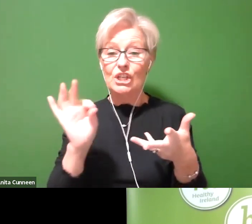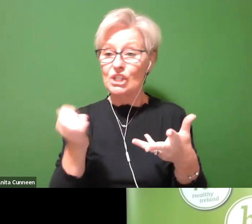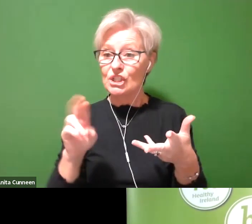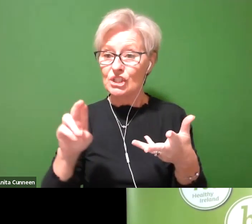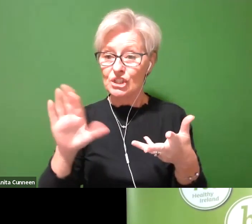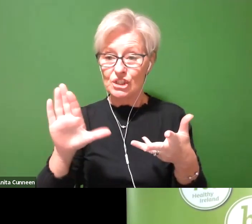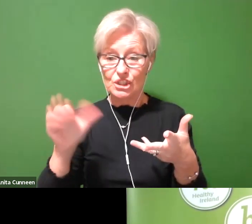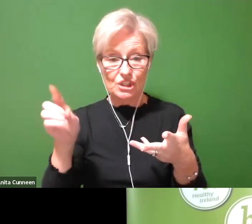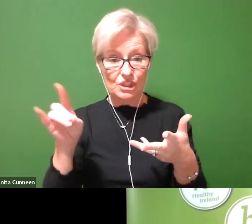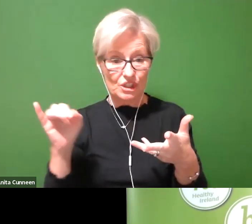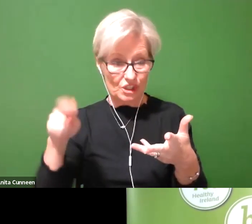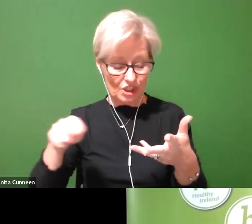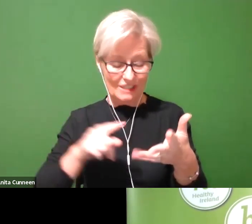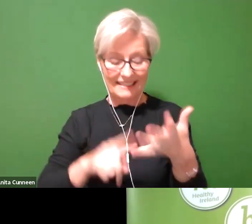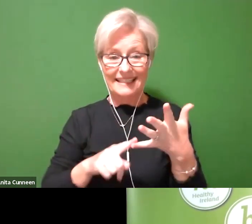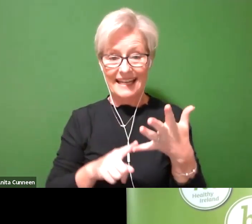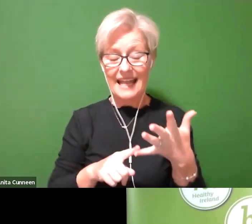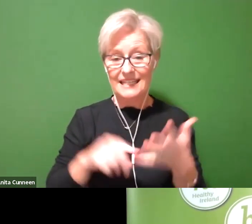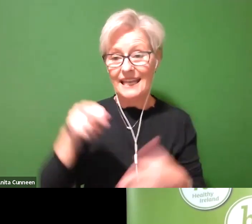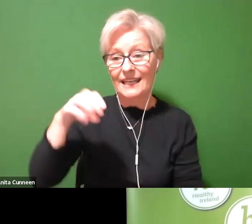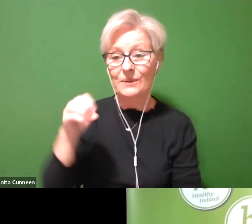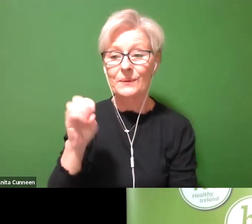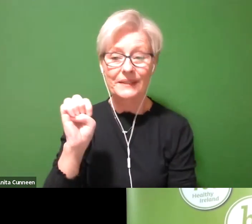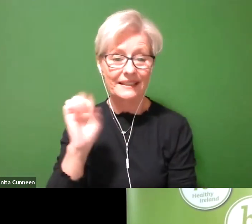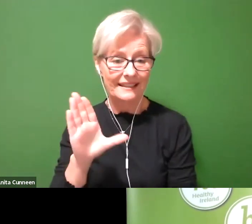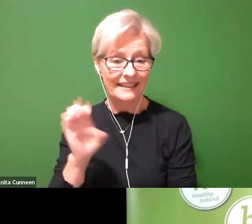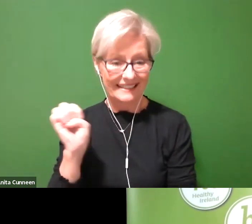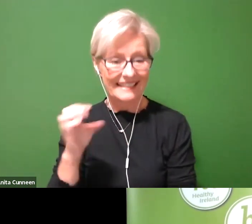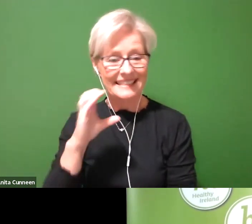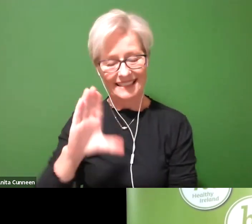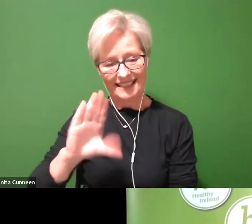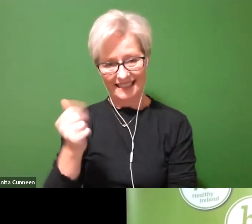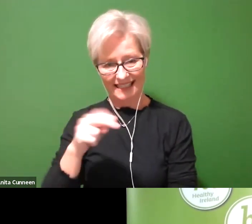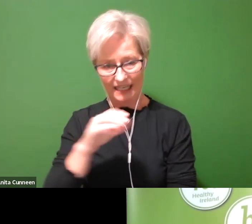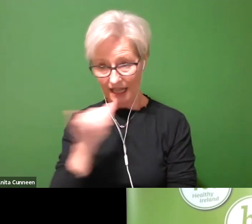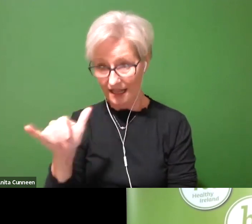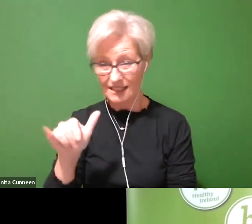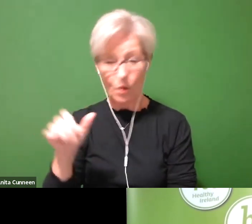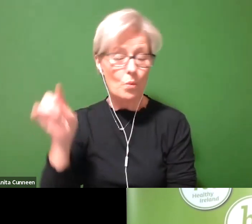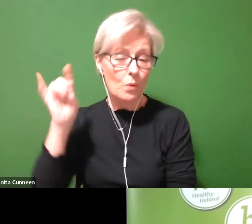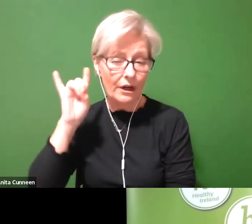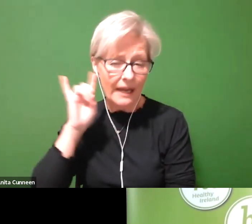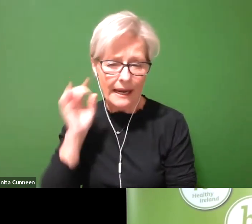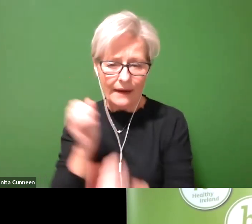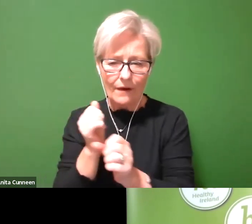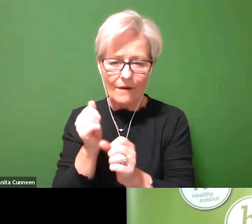O'Keefe, and Noelle Clancy. And you're going to hear from these women throughout the night as we pose different questions to